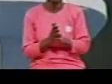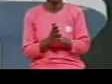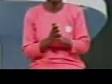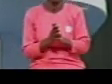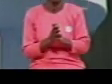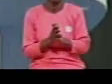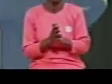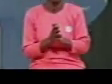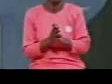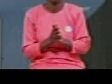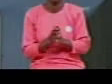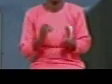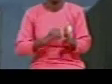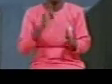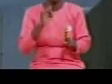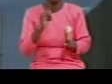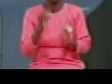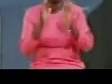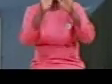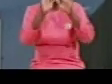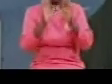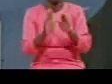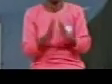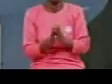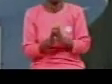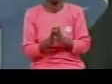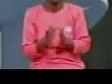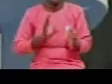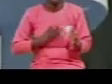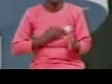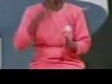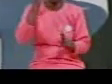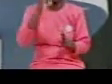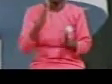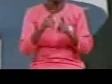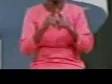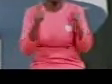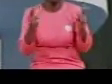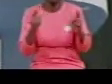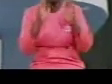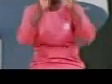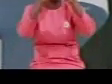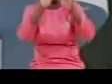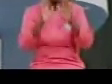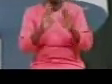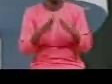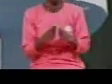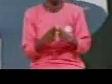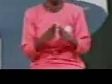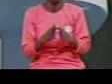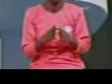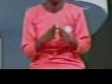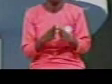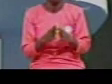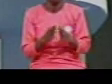It is wonderful. Our God is great. This day is a unique